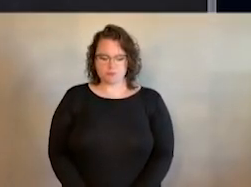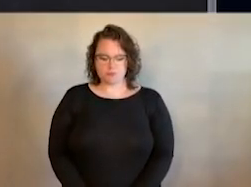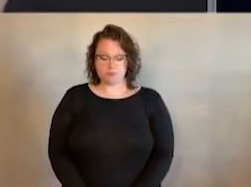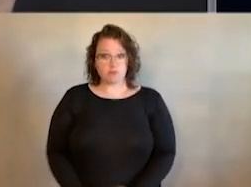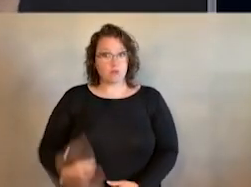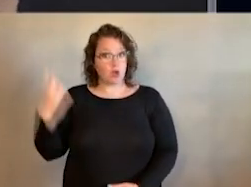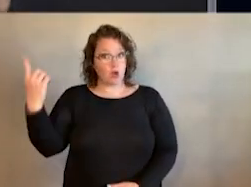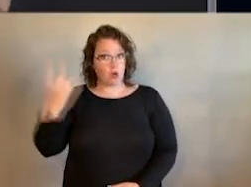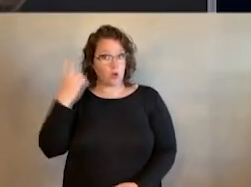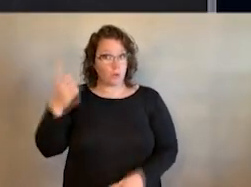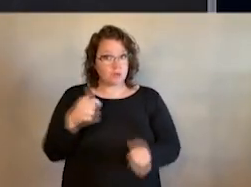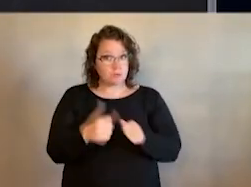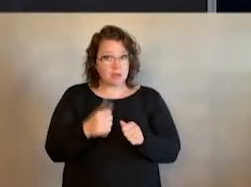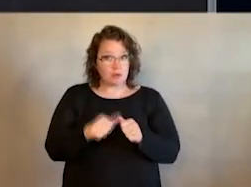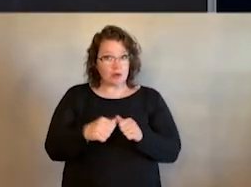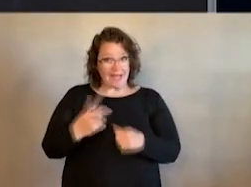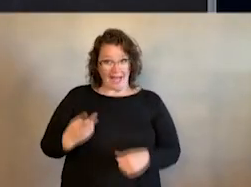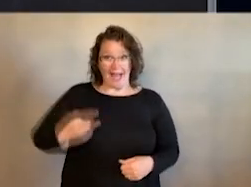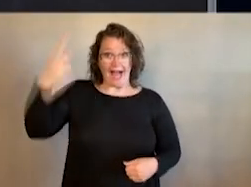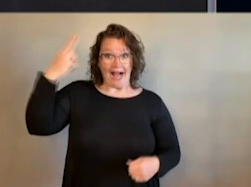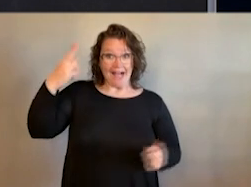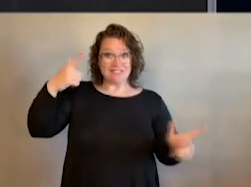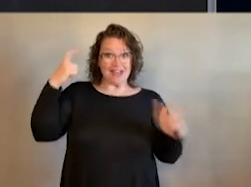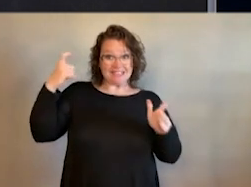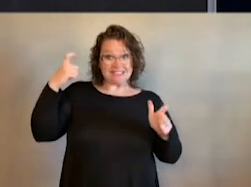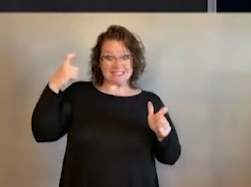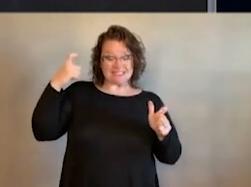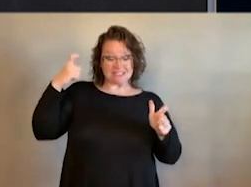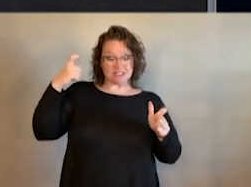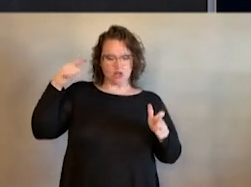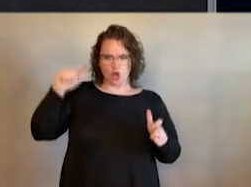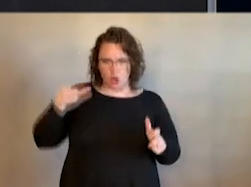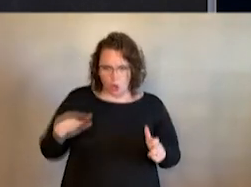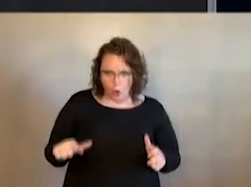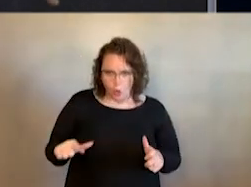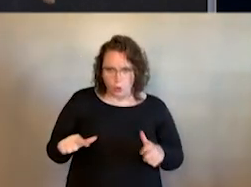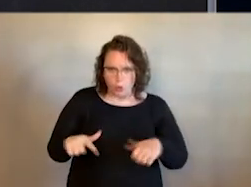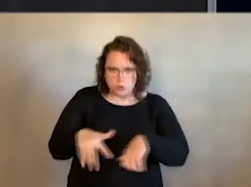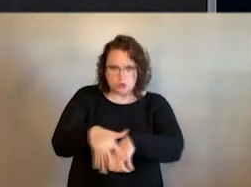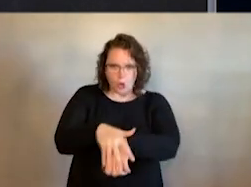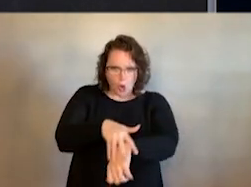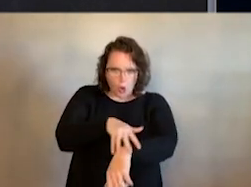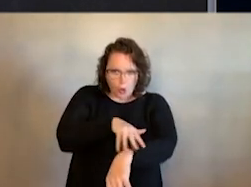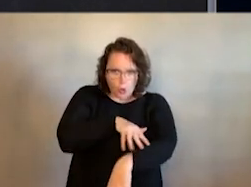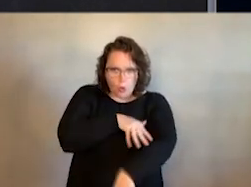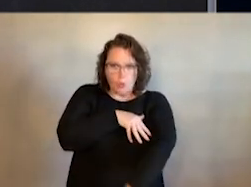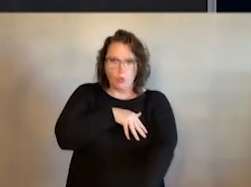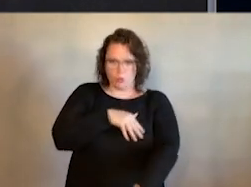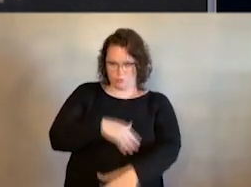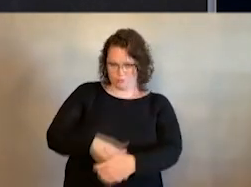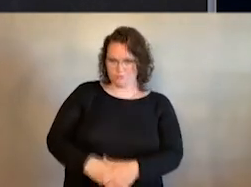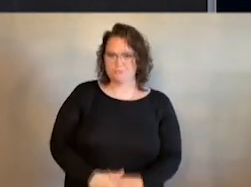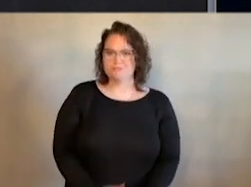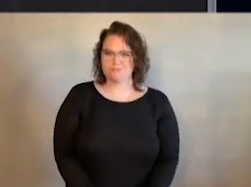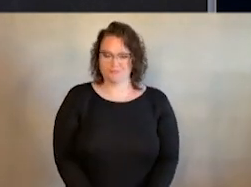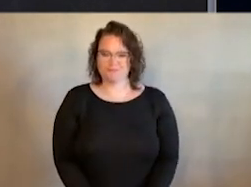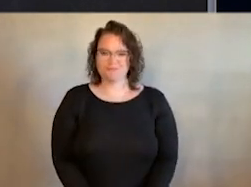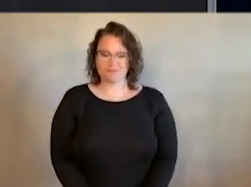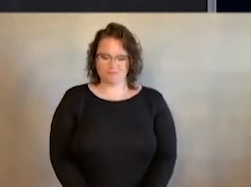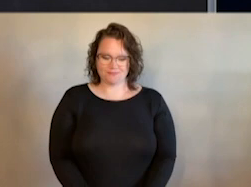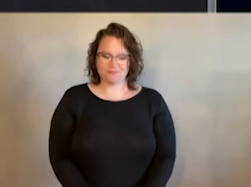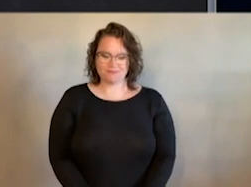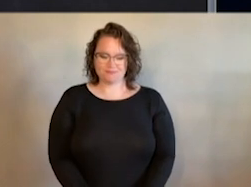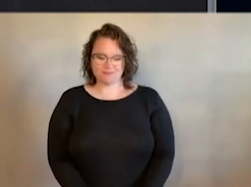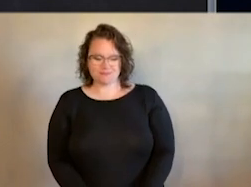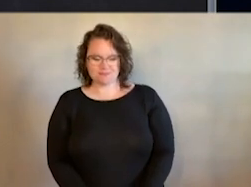And always remember that high is fast and low is slow.